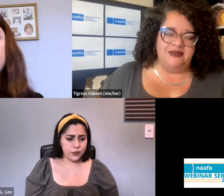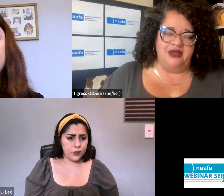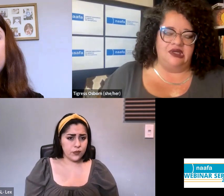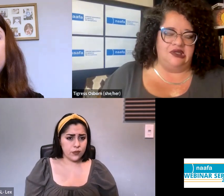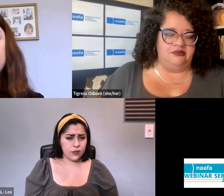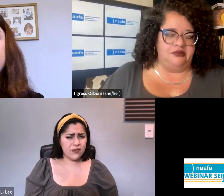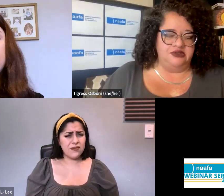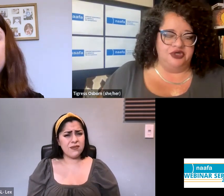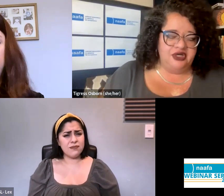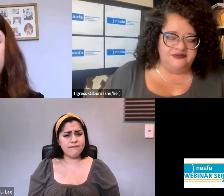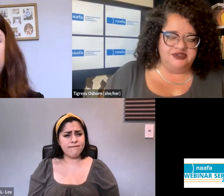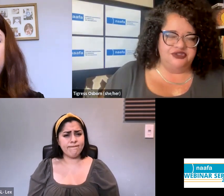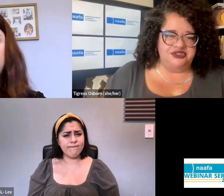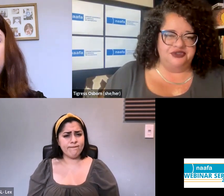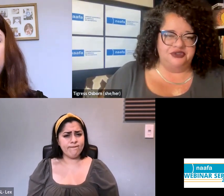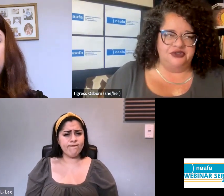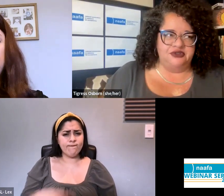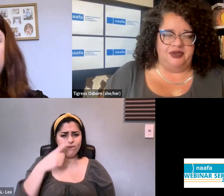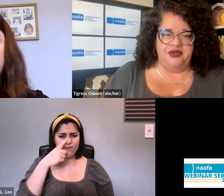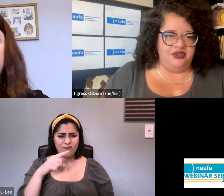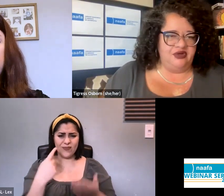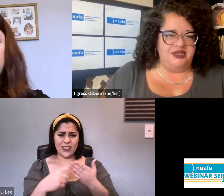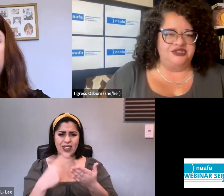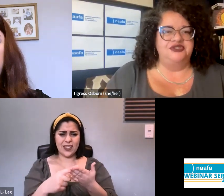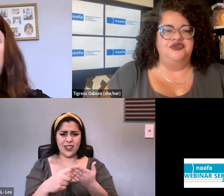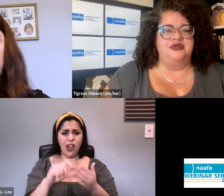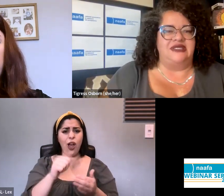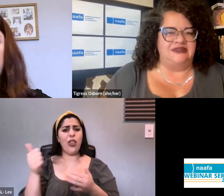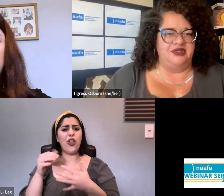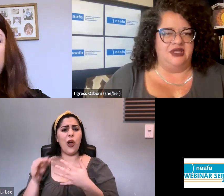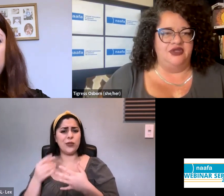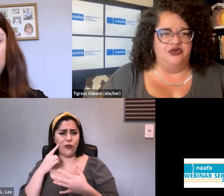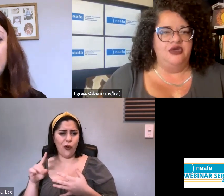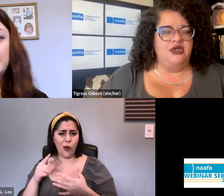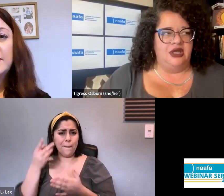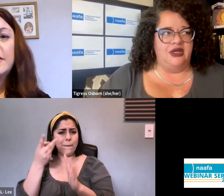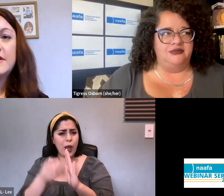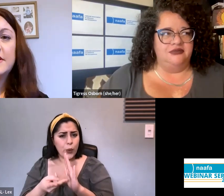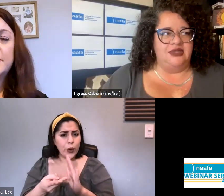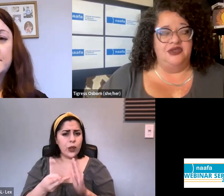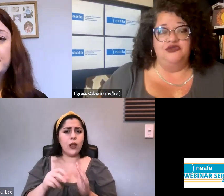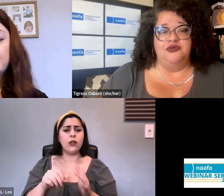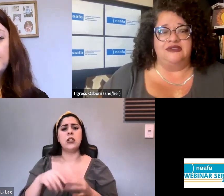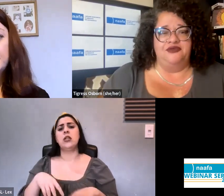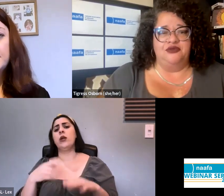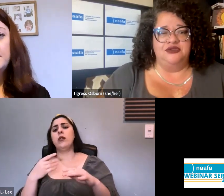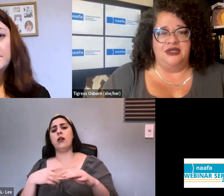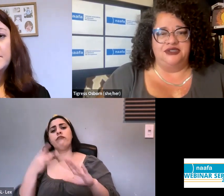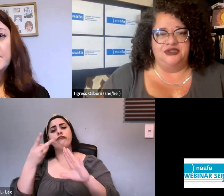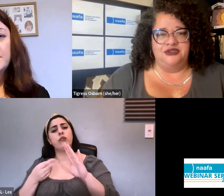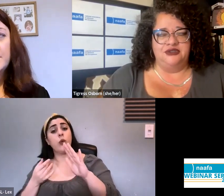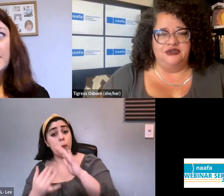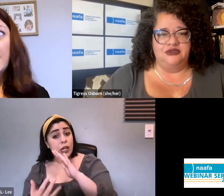can you talk about alternatives to traditional burial and cremation? Is that something that you do as a